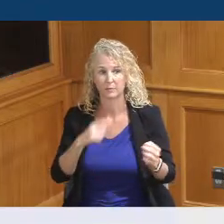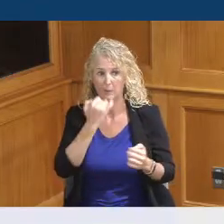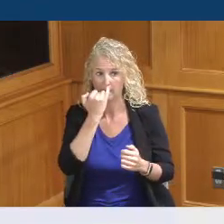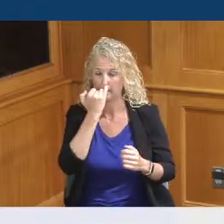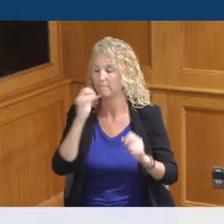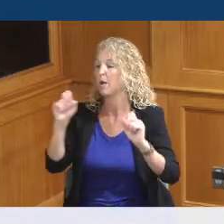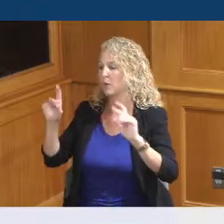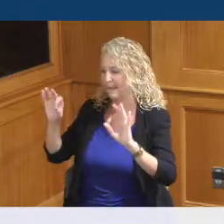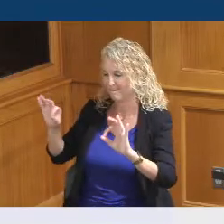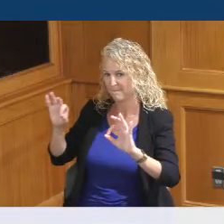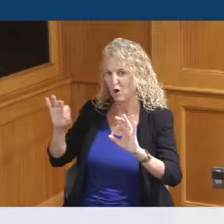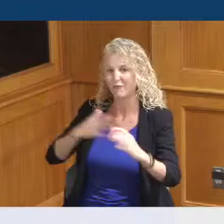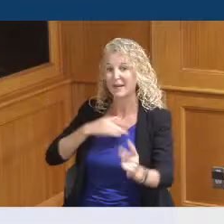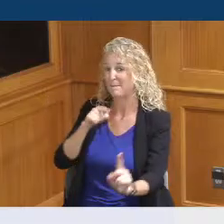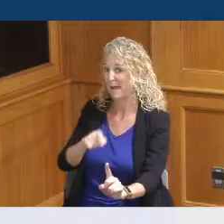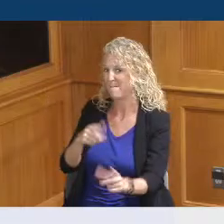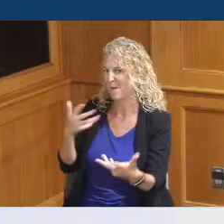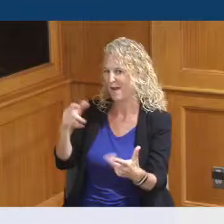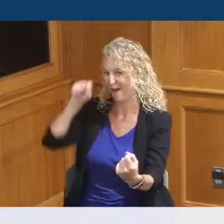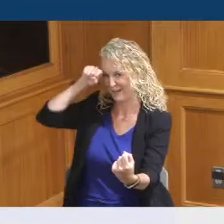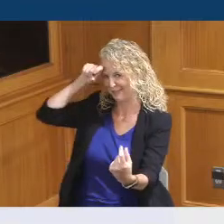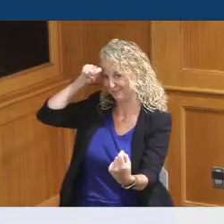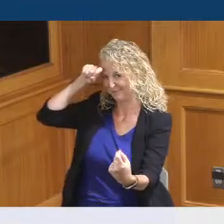So you're making my point.